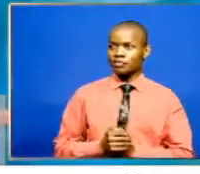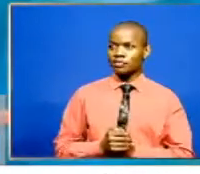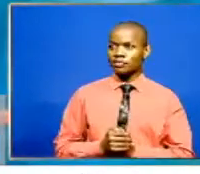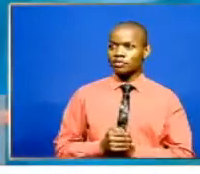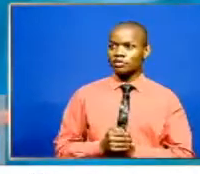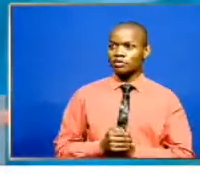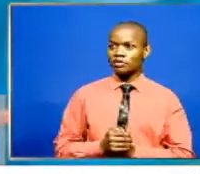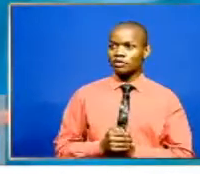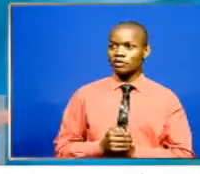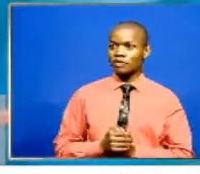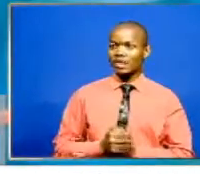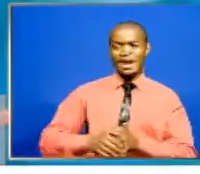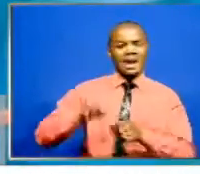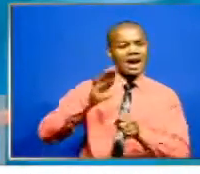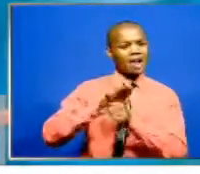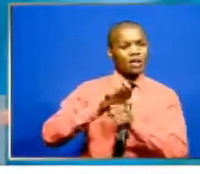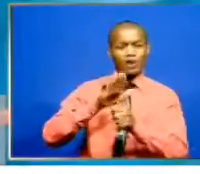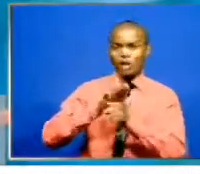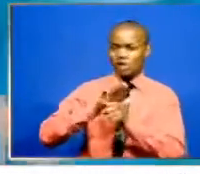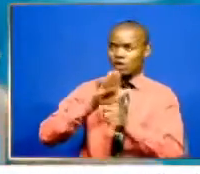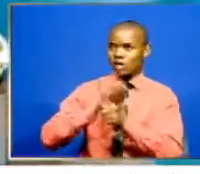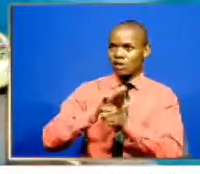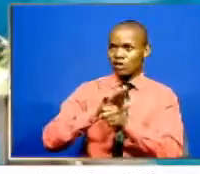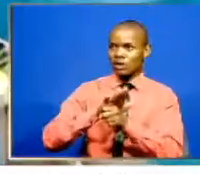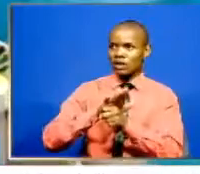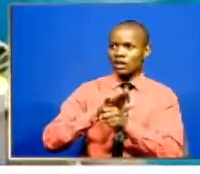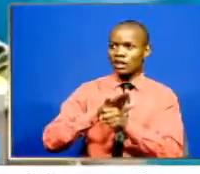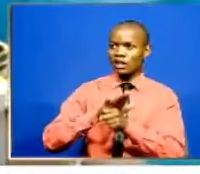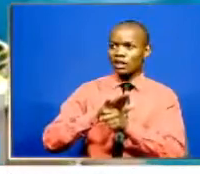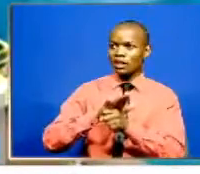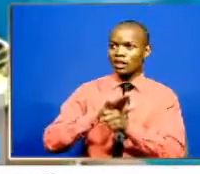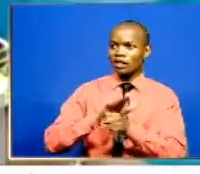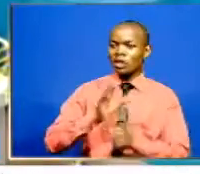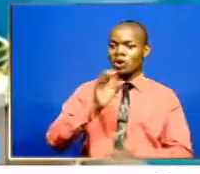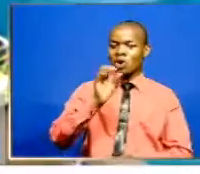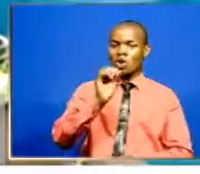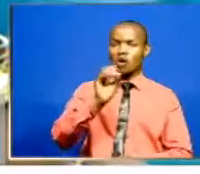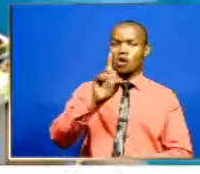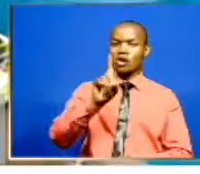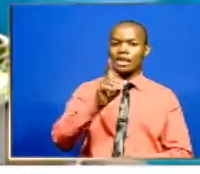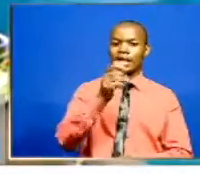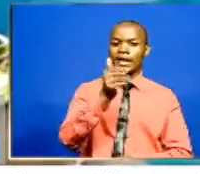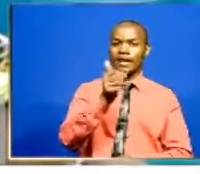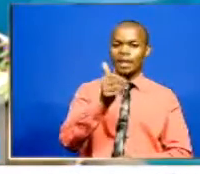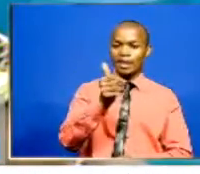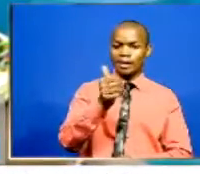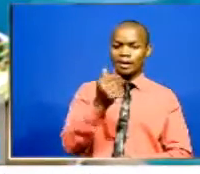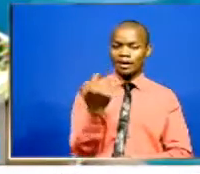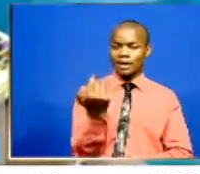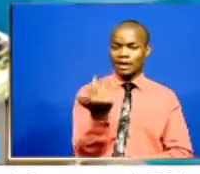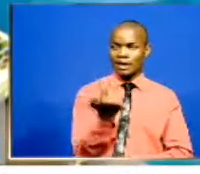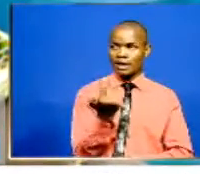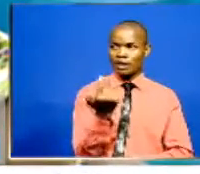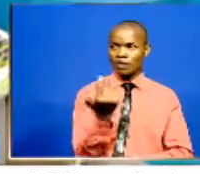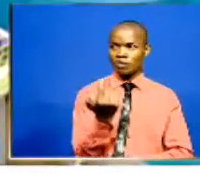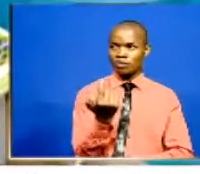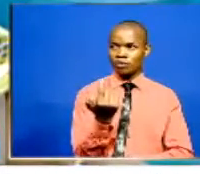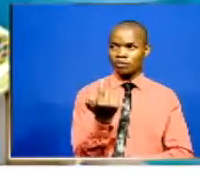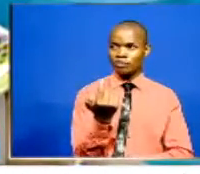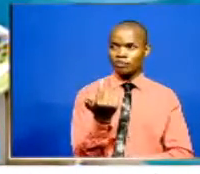is about trillions and trillions. The ODA alone cannot really